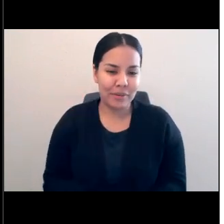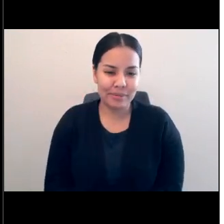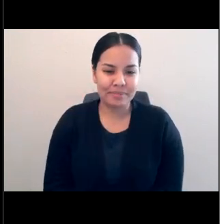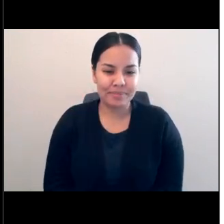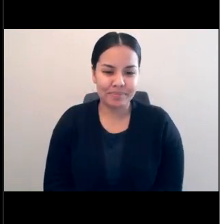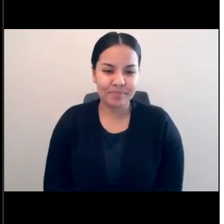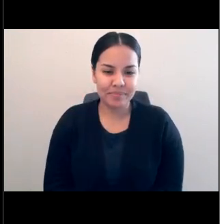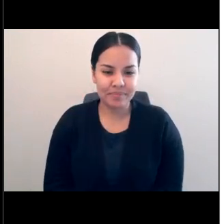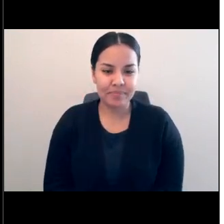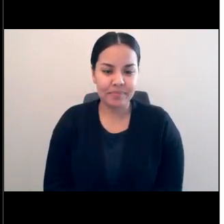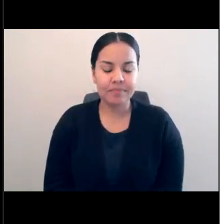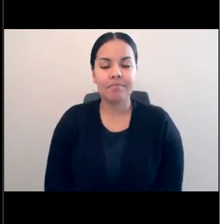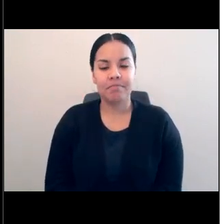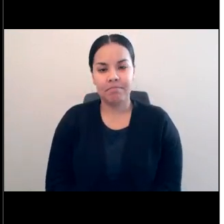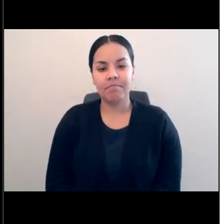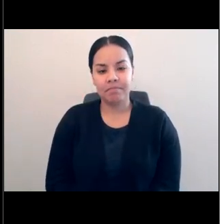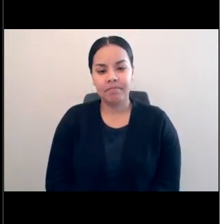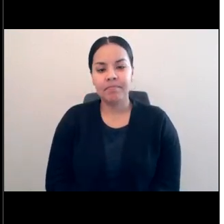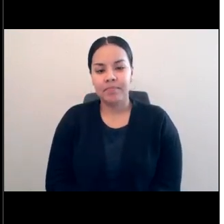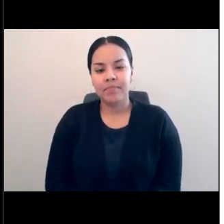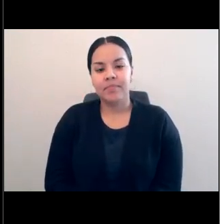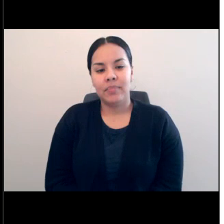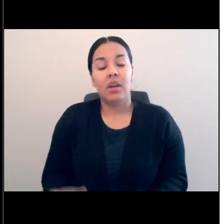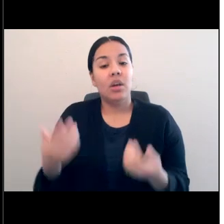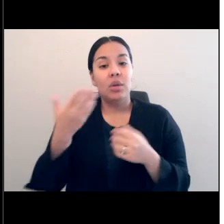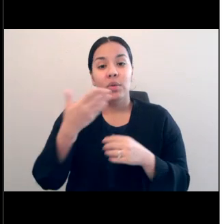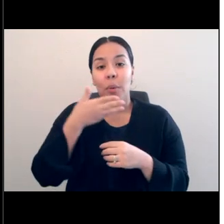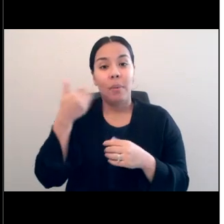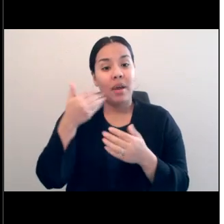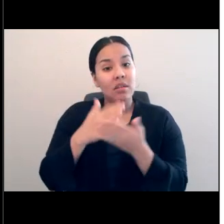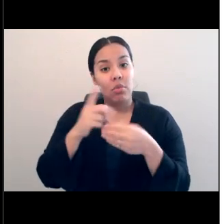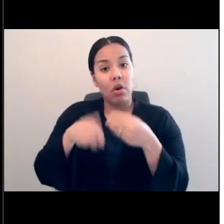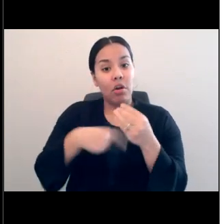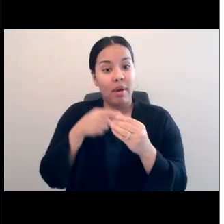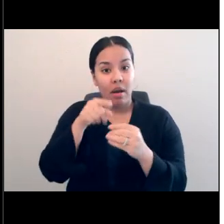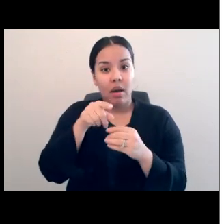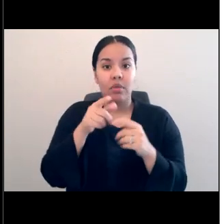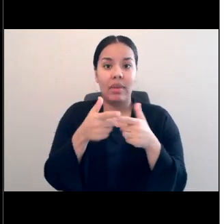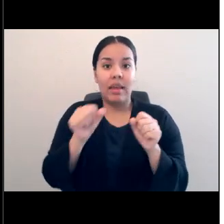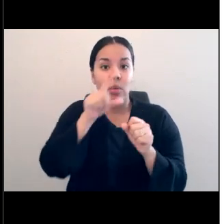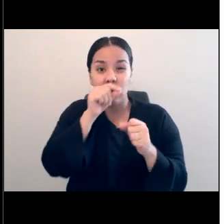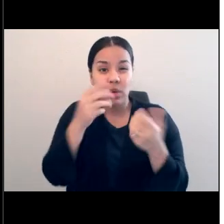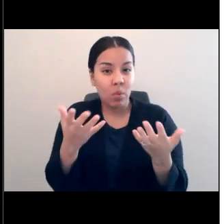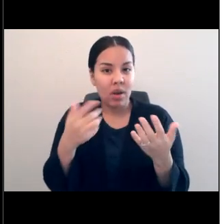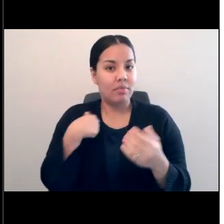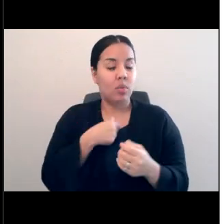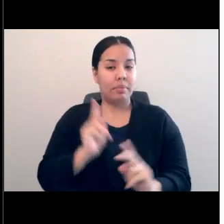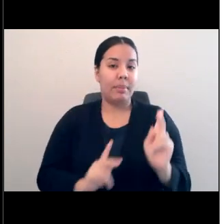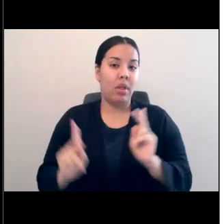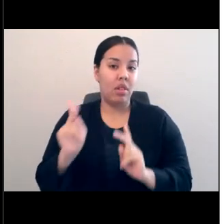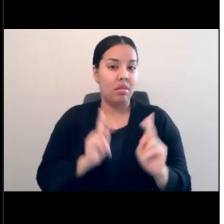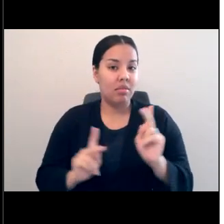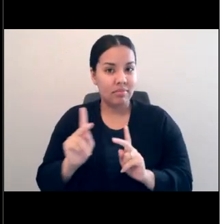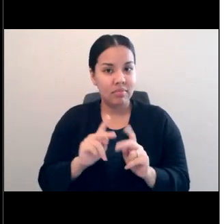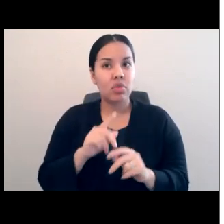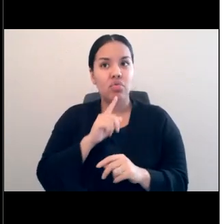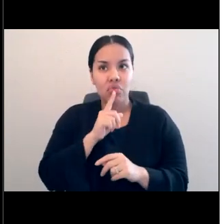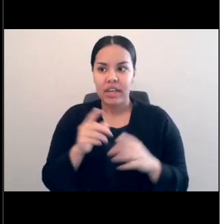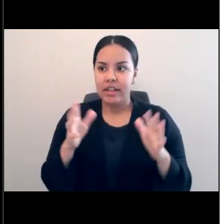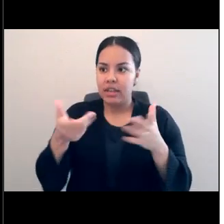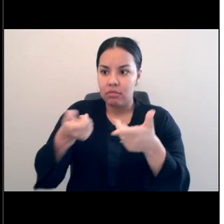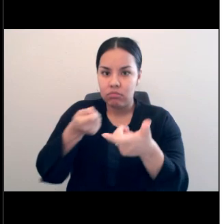So the best part about it is we're people, right? Linguist Twitter really brings together the humans behind the